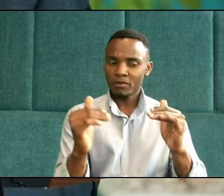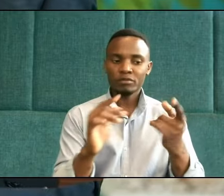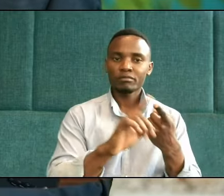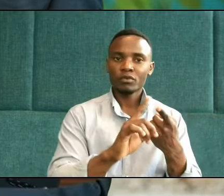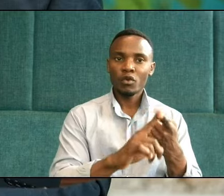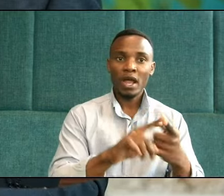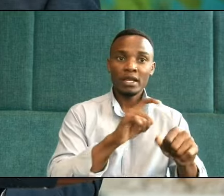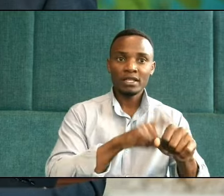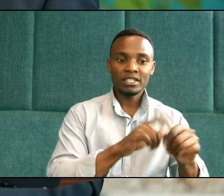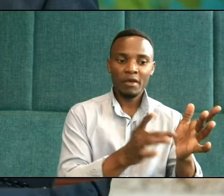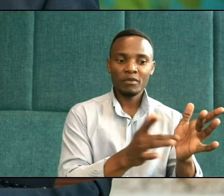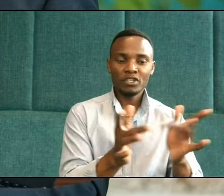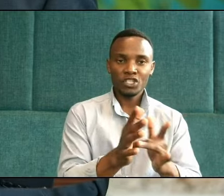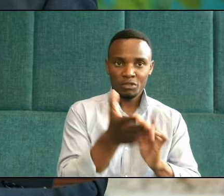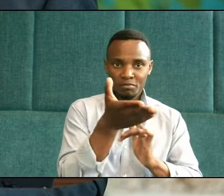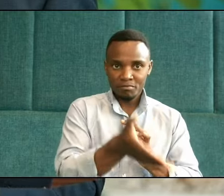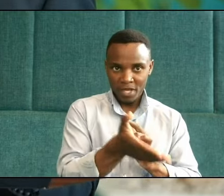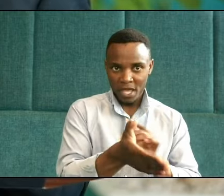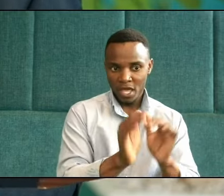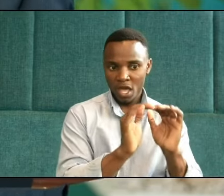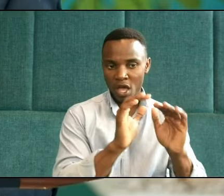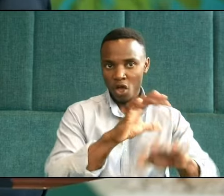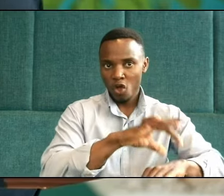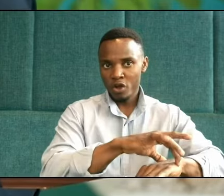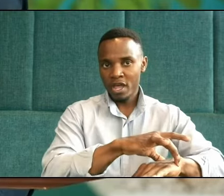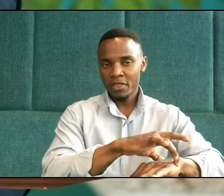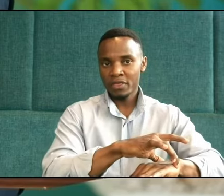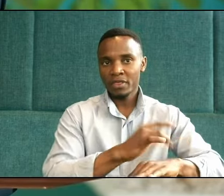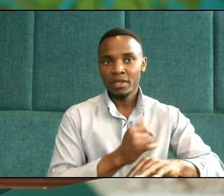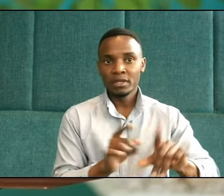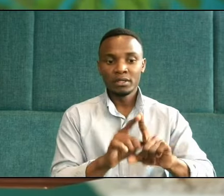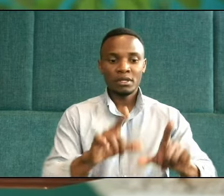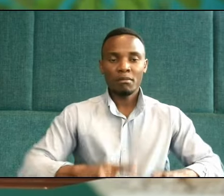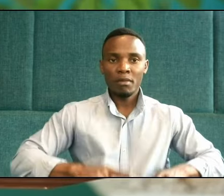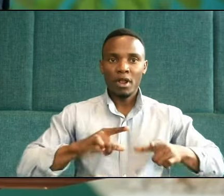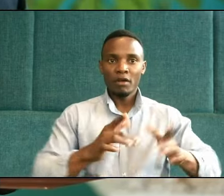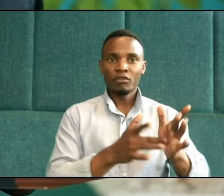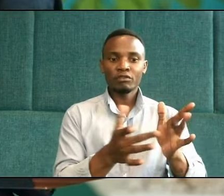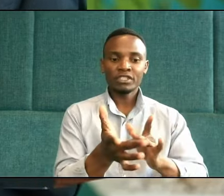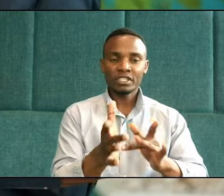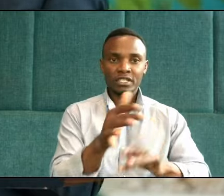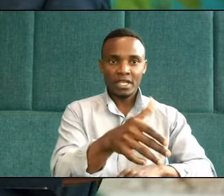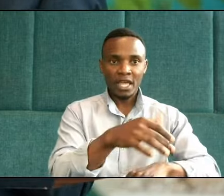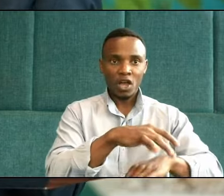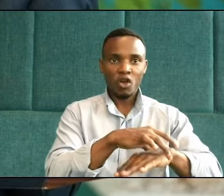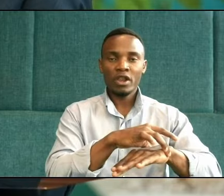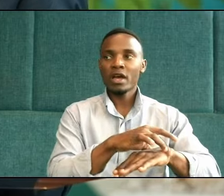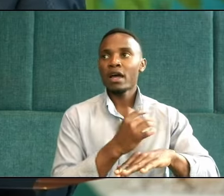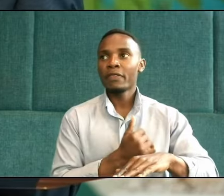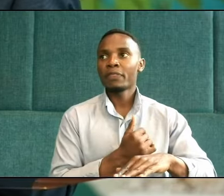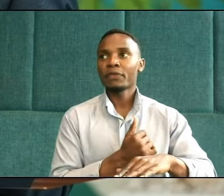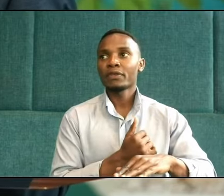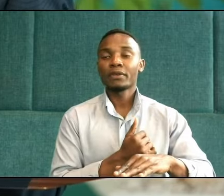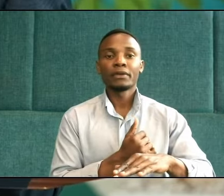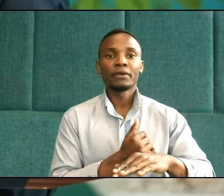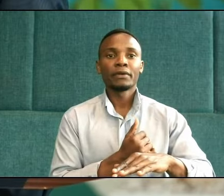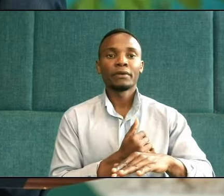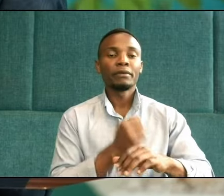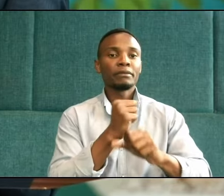he came on this world. His life on earth brings all